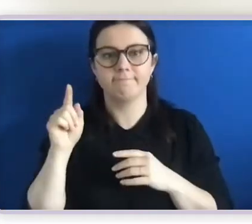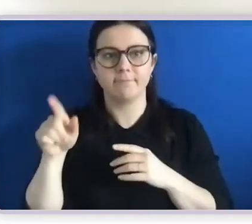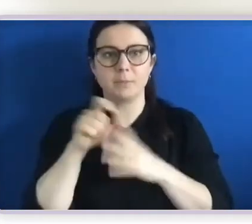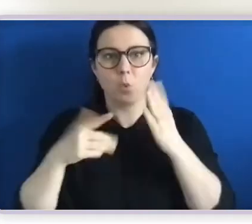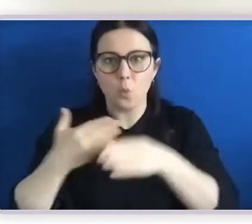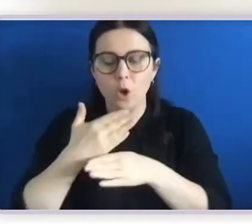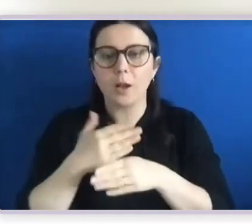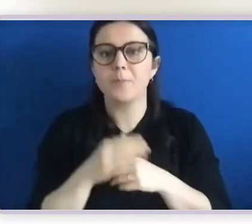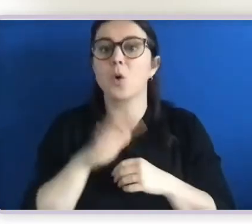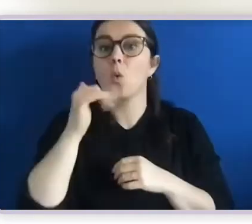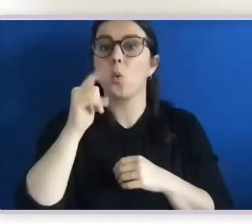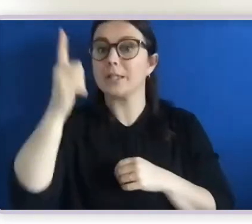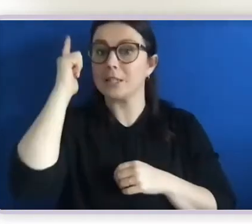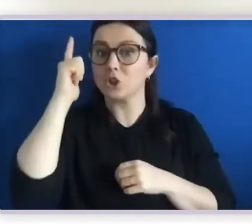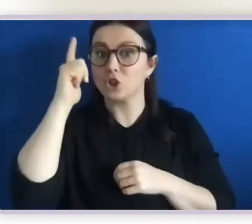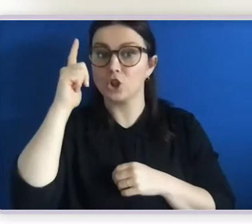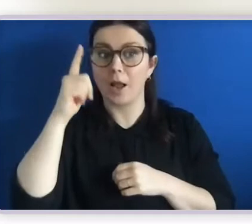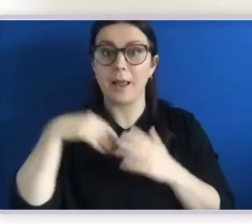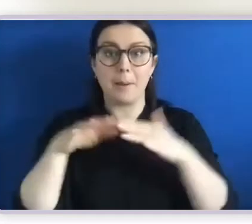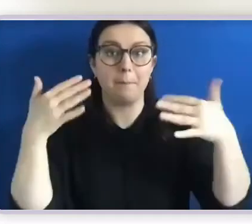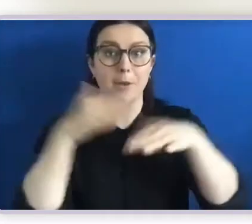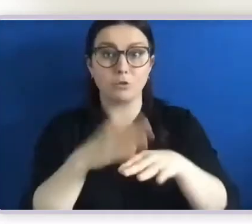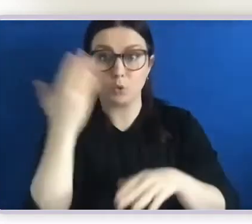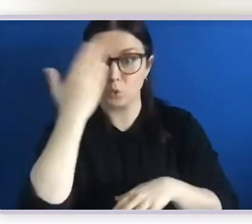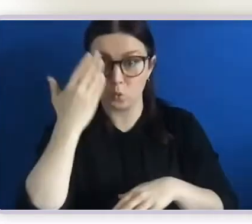mainstream school but providing